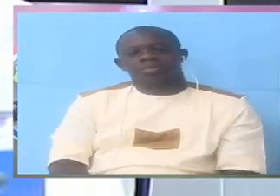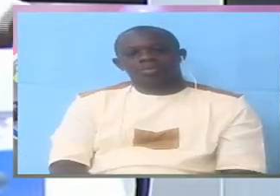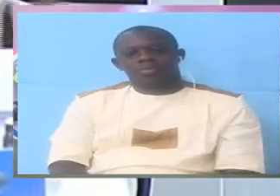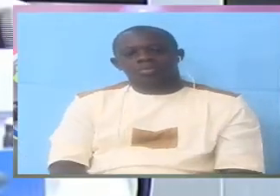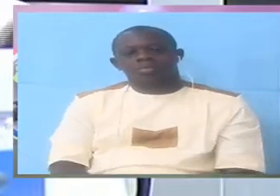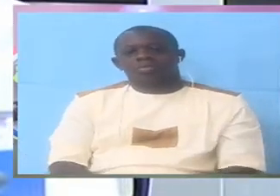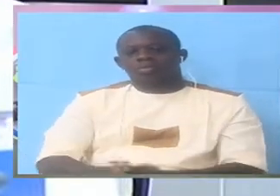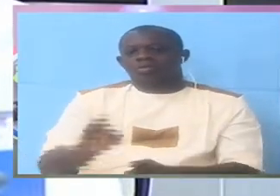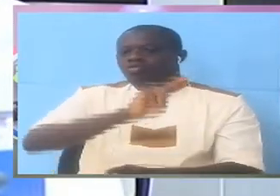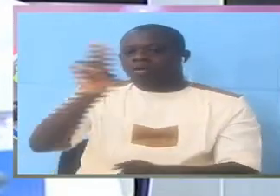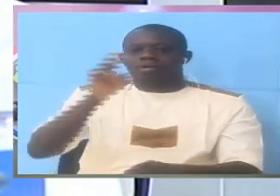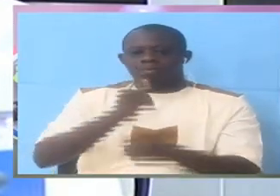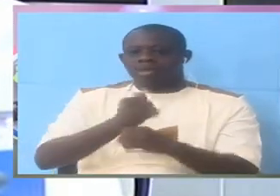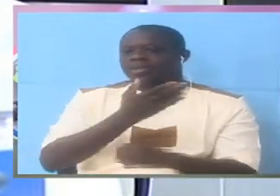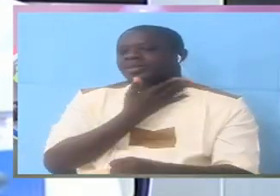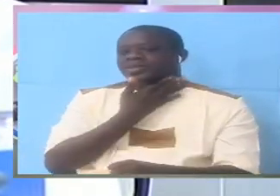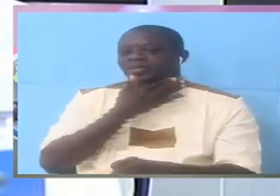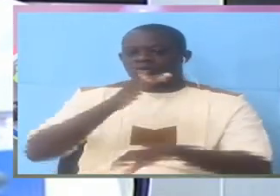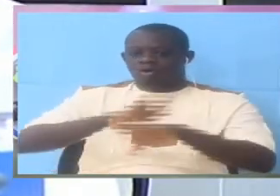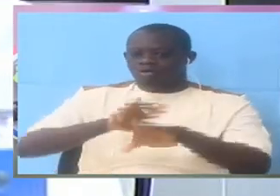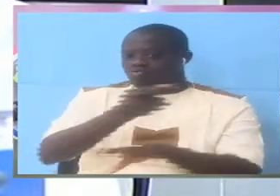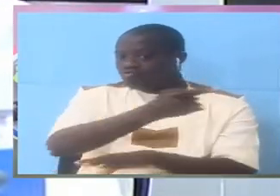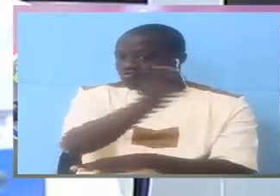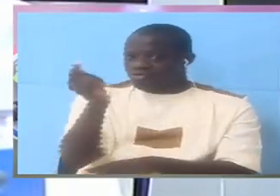not going to be easy for you people.